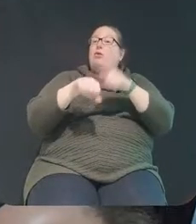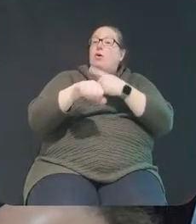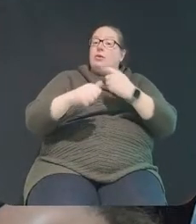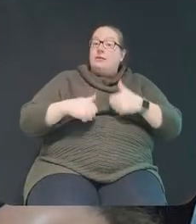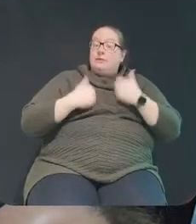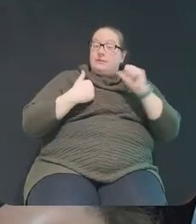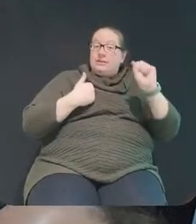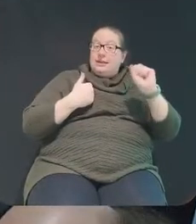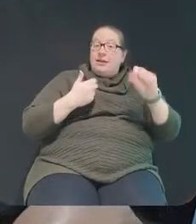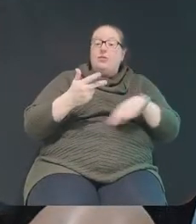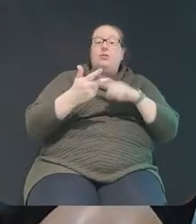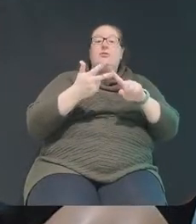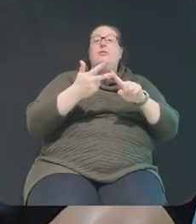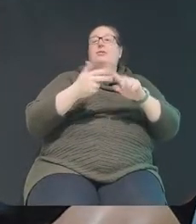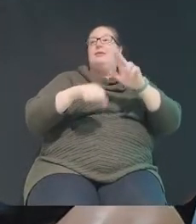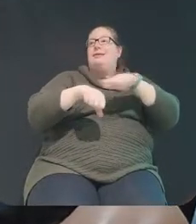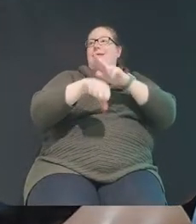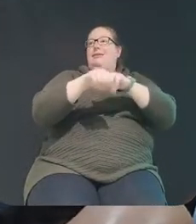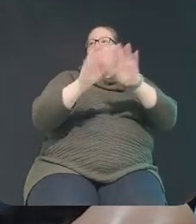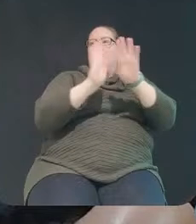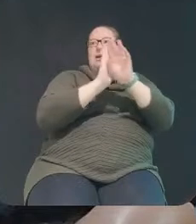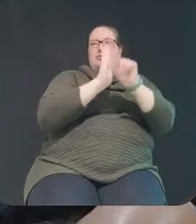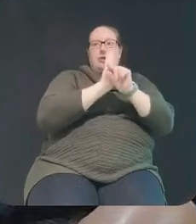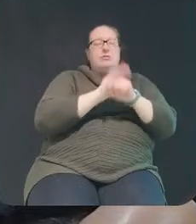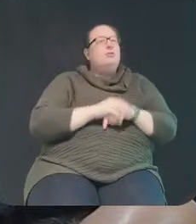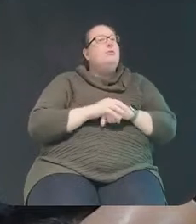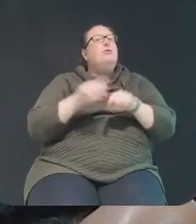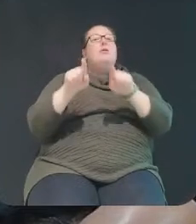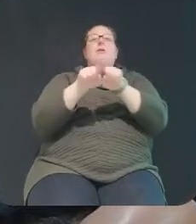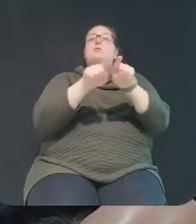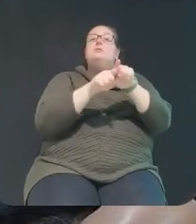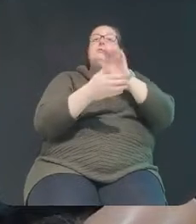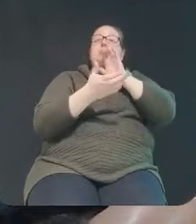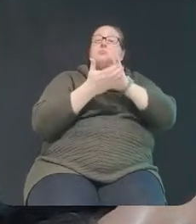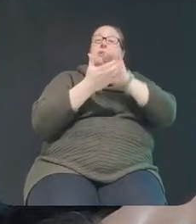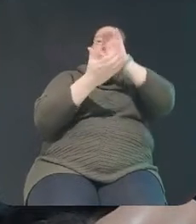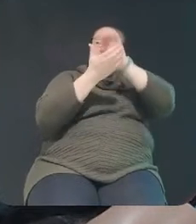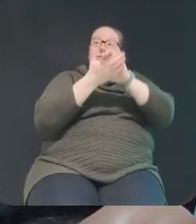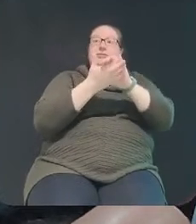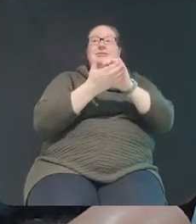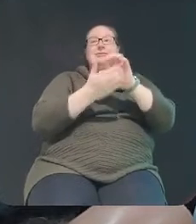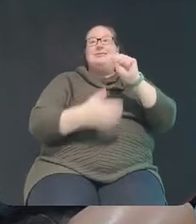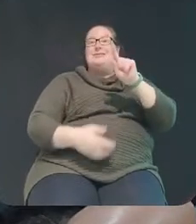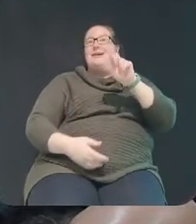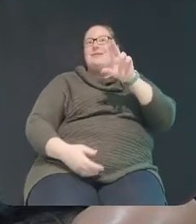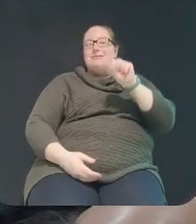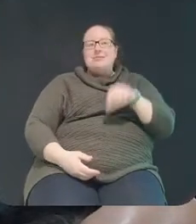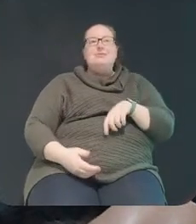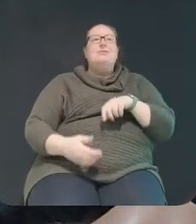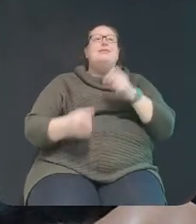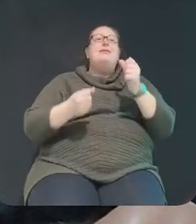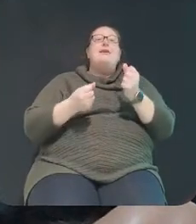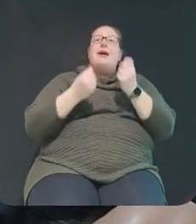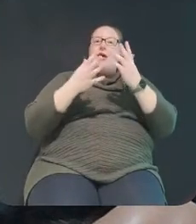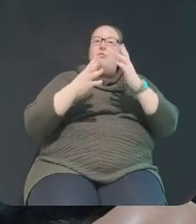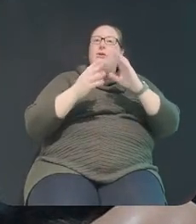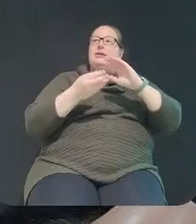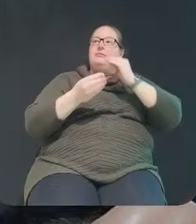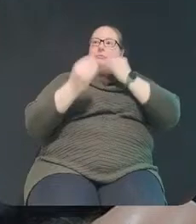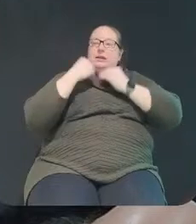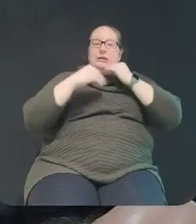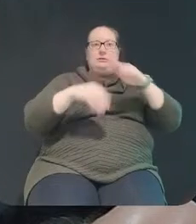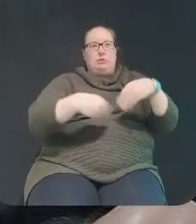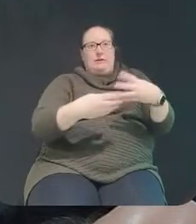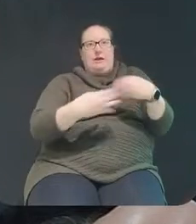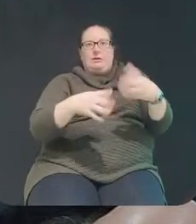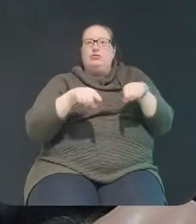nationality. There's also data on marital status, physical condition, and the number of meals given by the society during the month